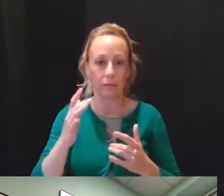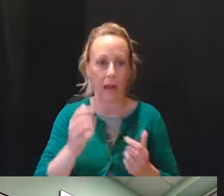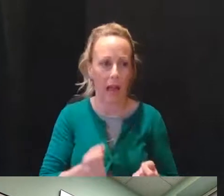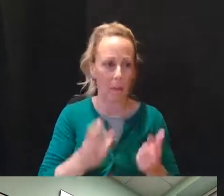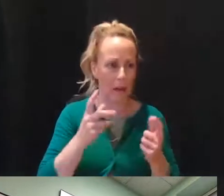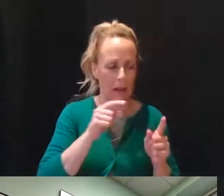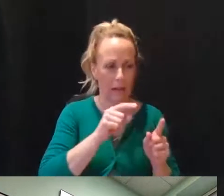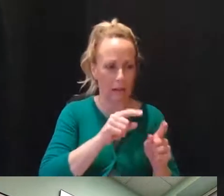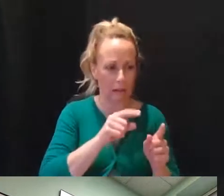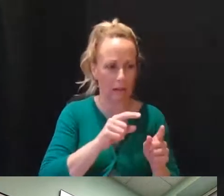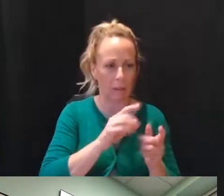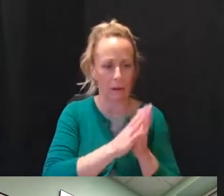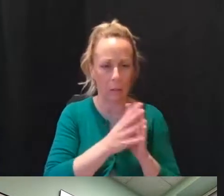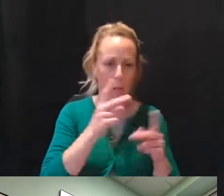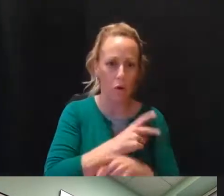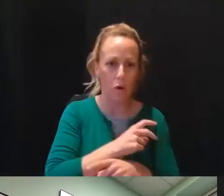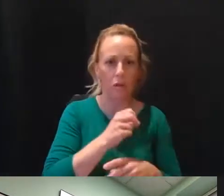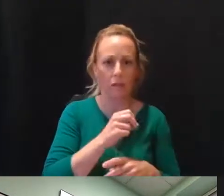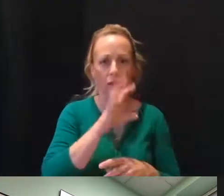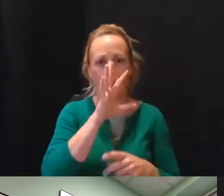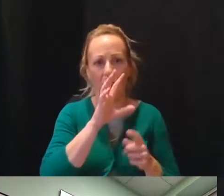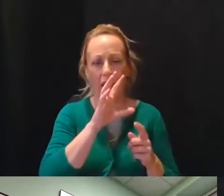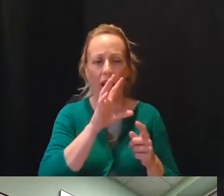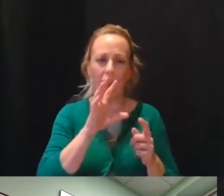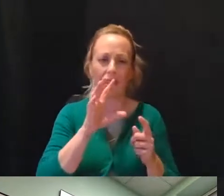it's probably in that range of 5, 7, or 8 times